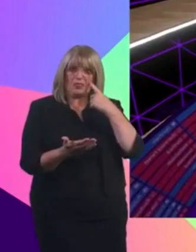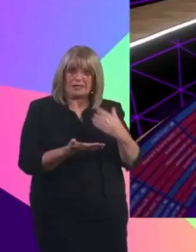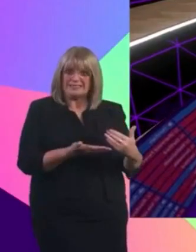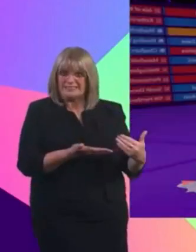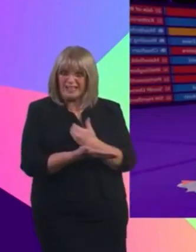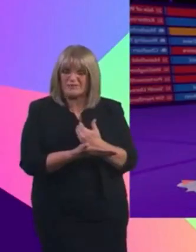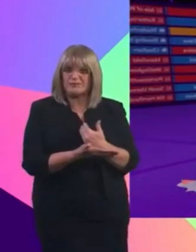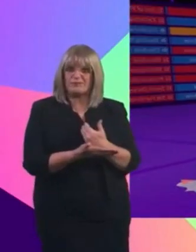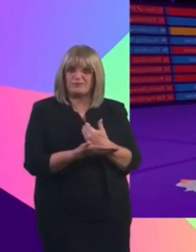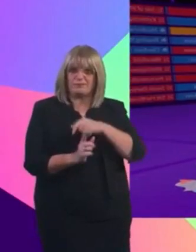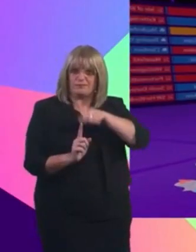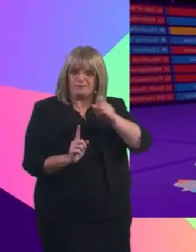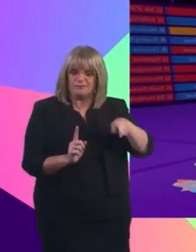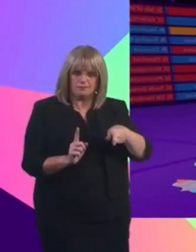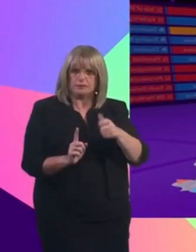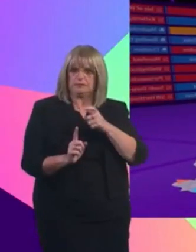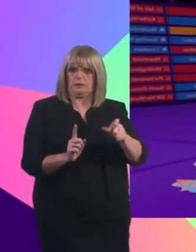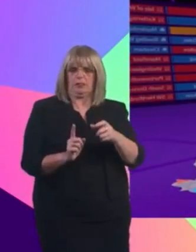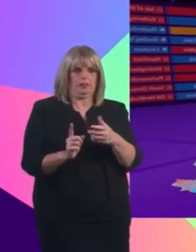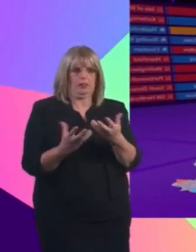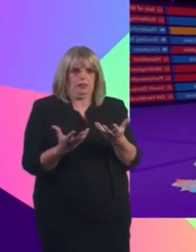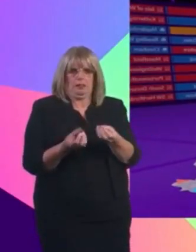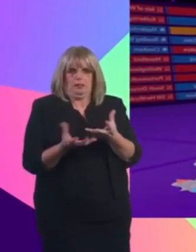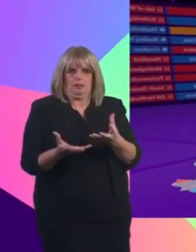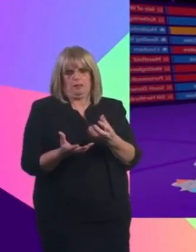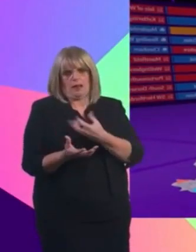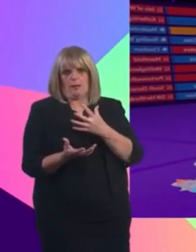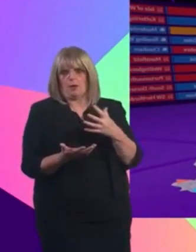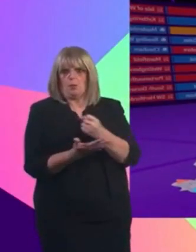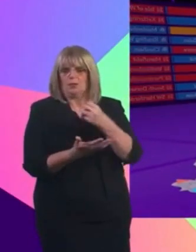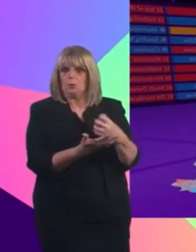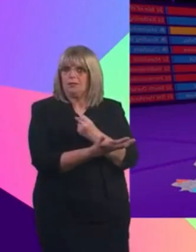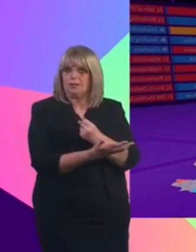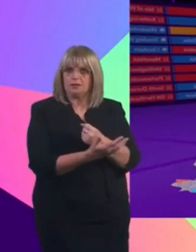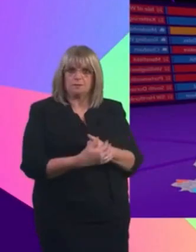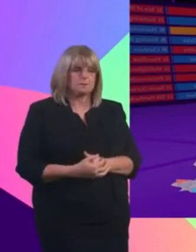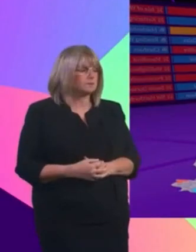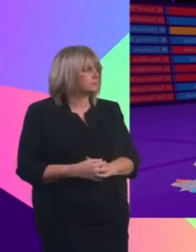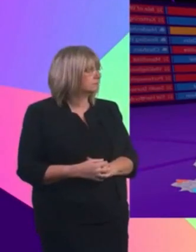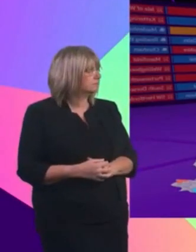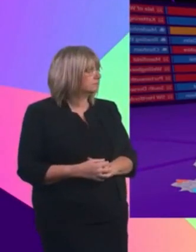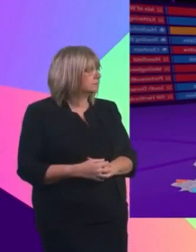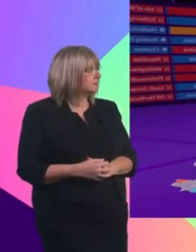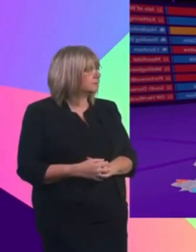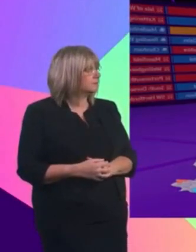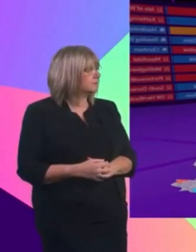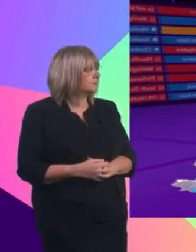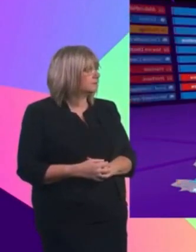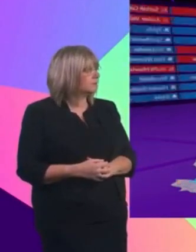operations centre, nervous moments. Will we be first to get to the Prime Minister?